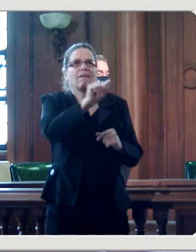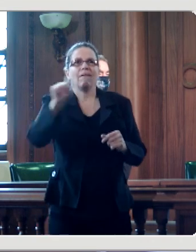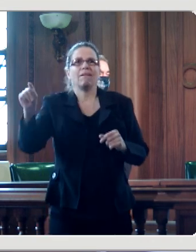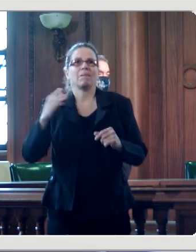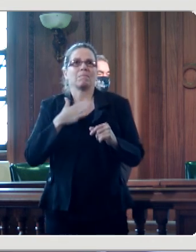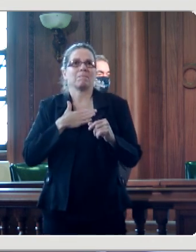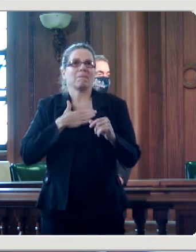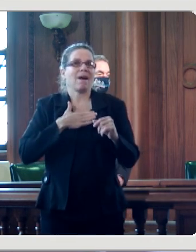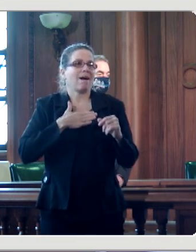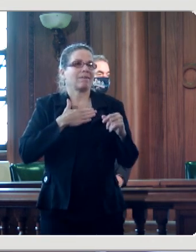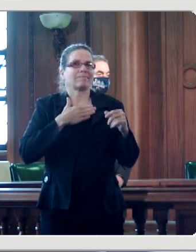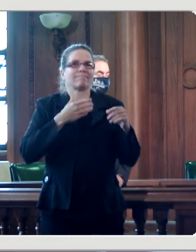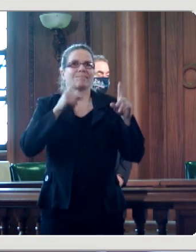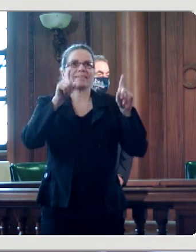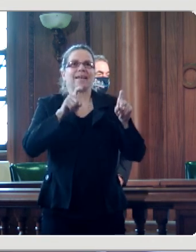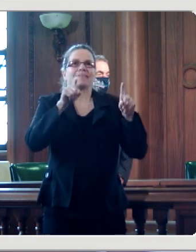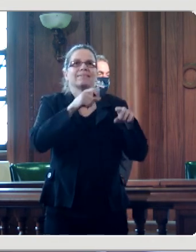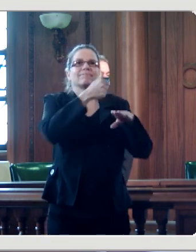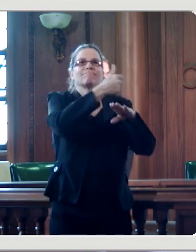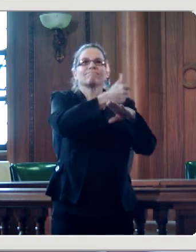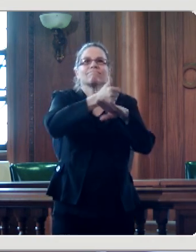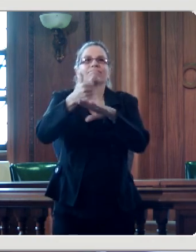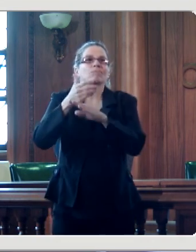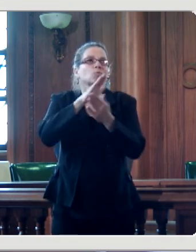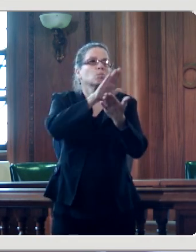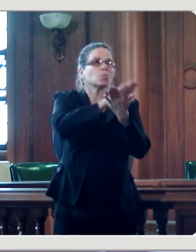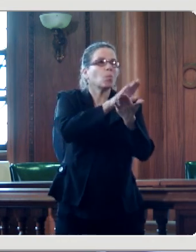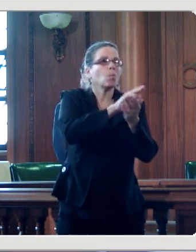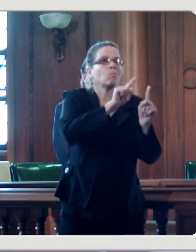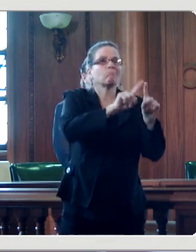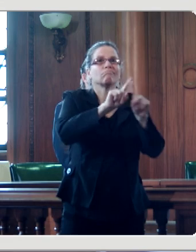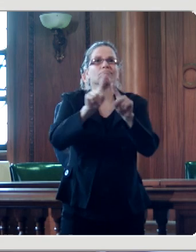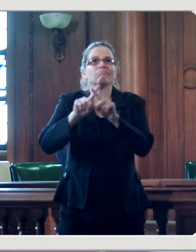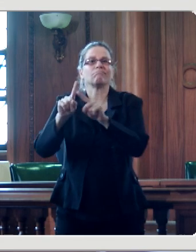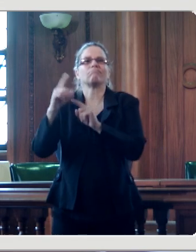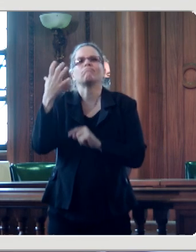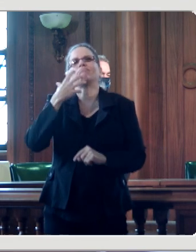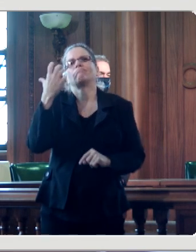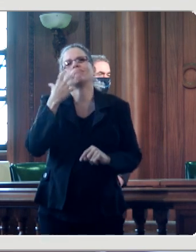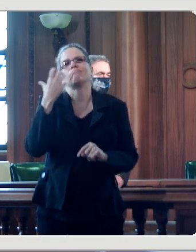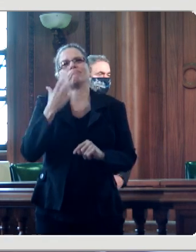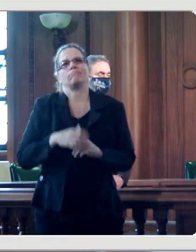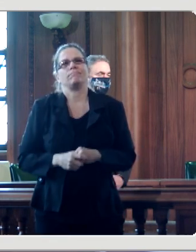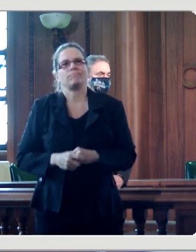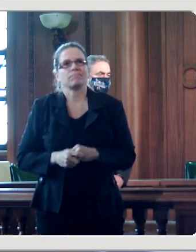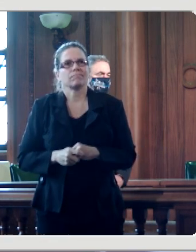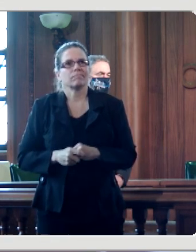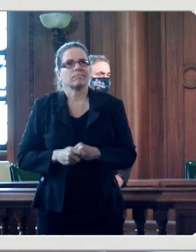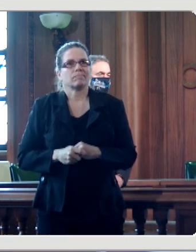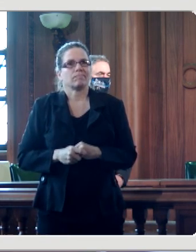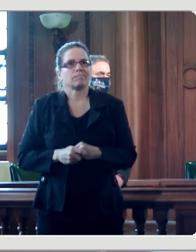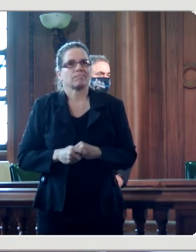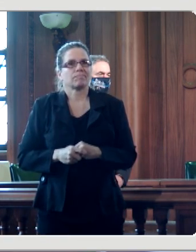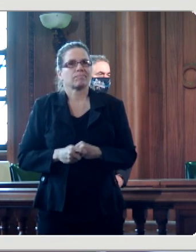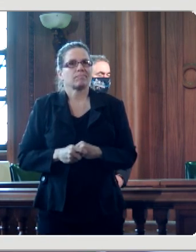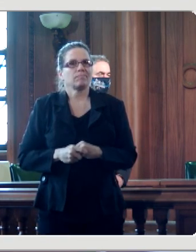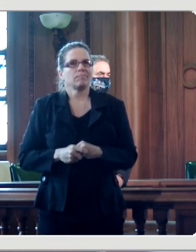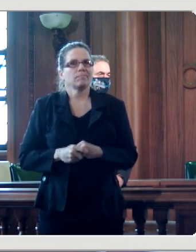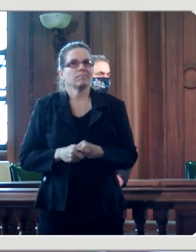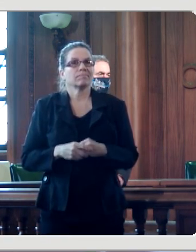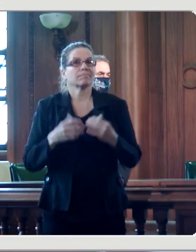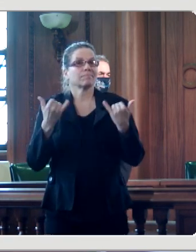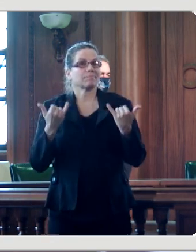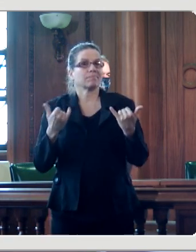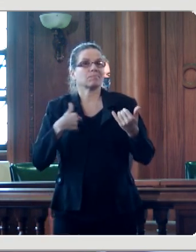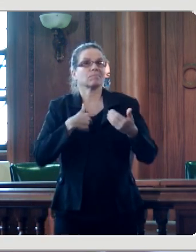be Bowling School. We will walk that today hopefully with AMR. We are working to see